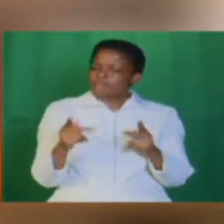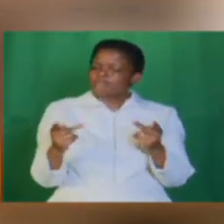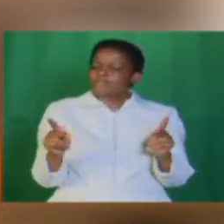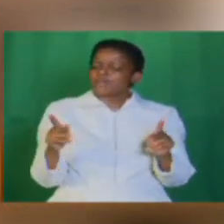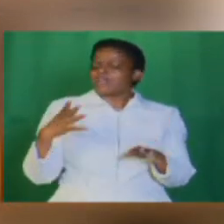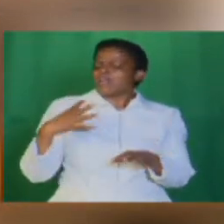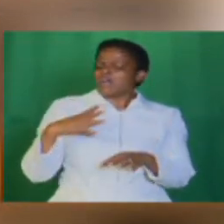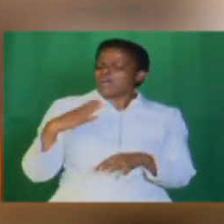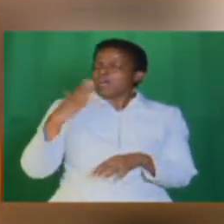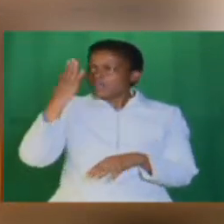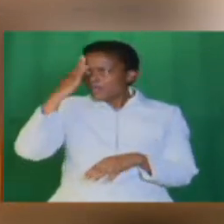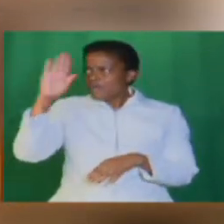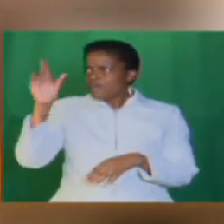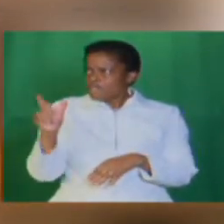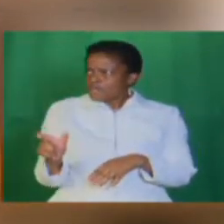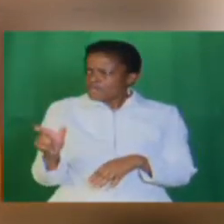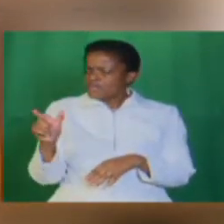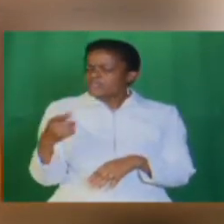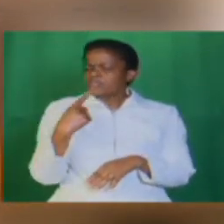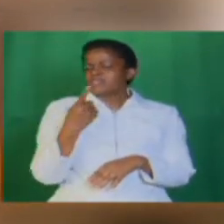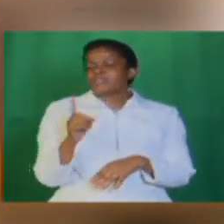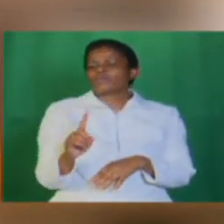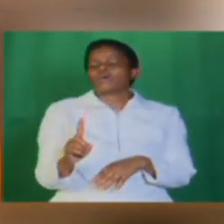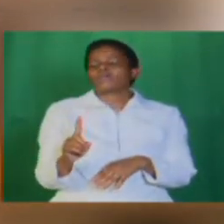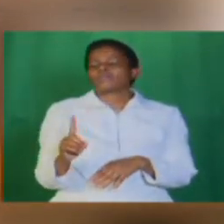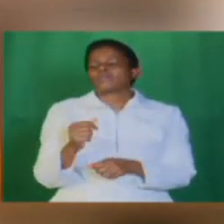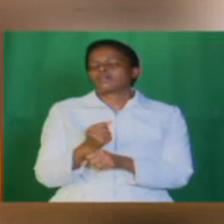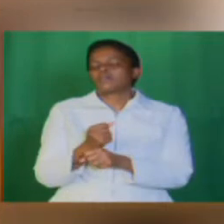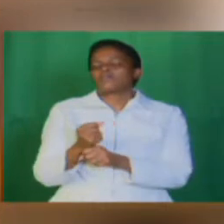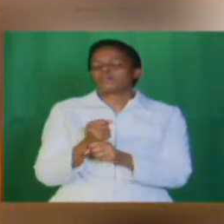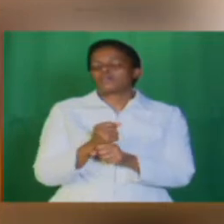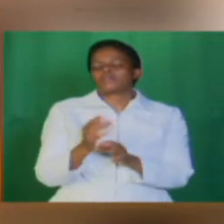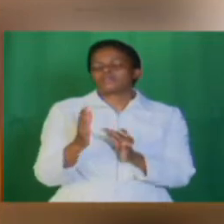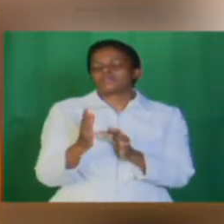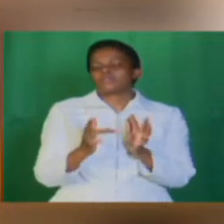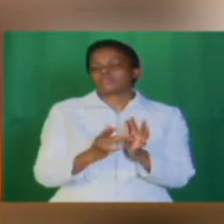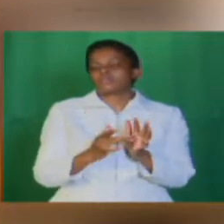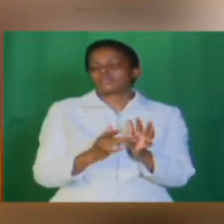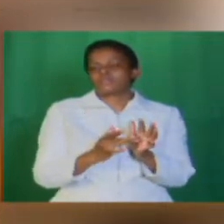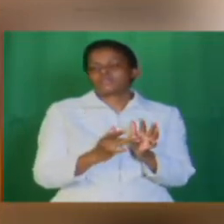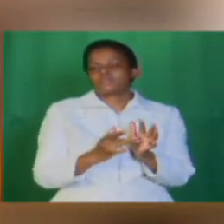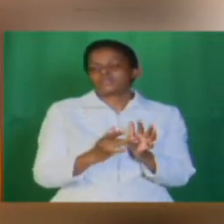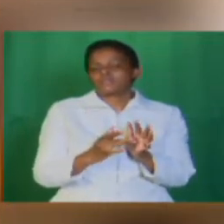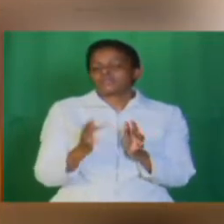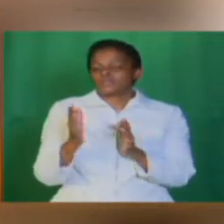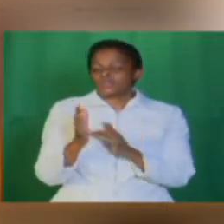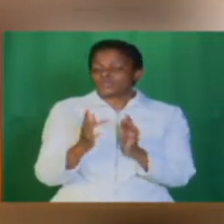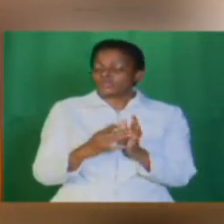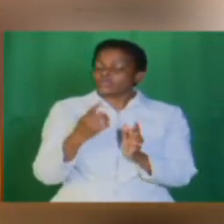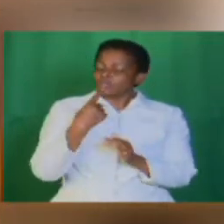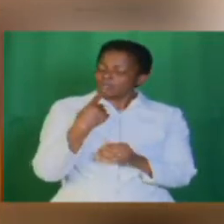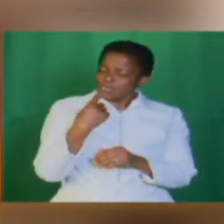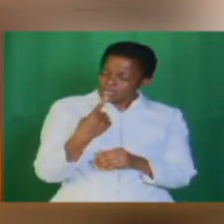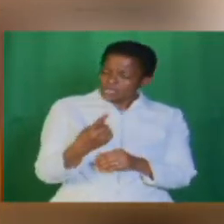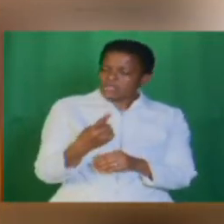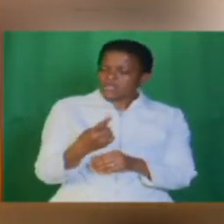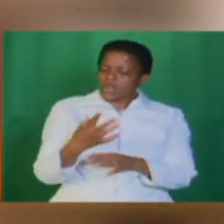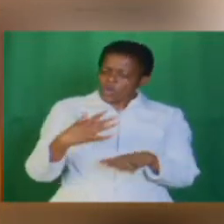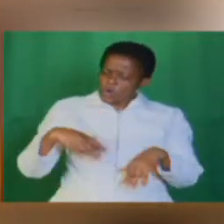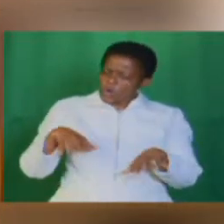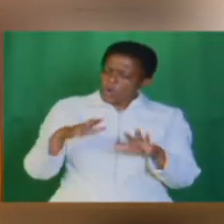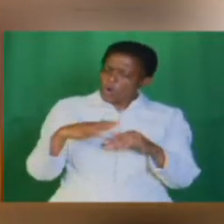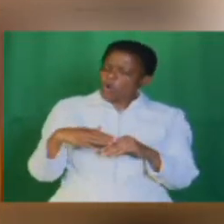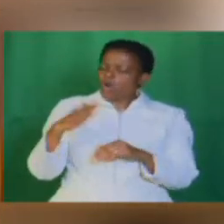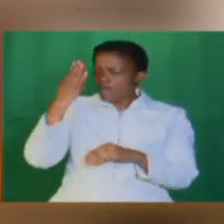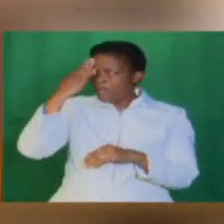had said about him. He reminded them that that needed to be fulfilled,